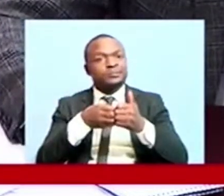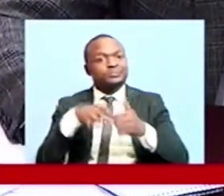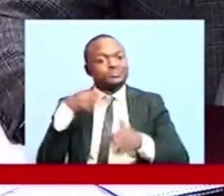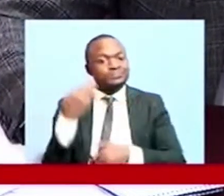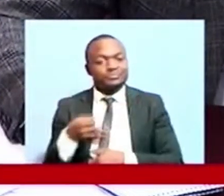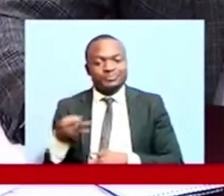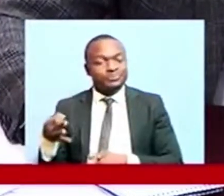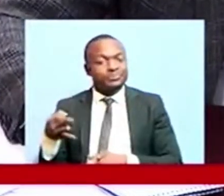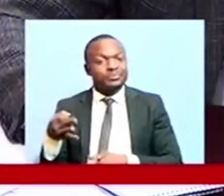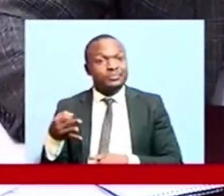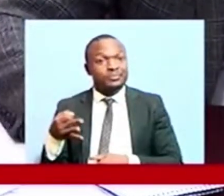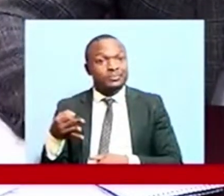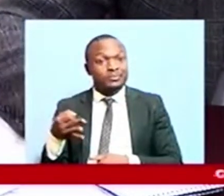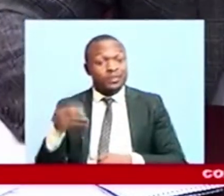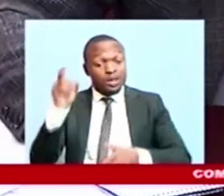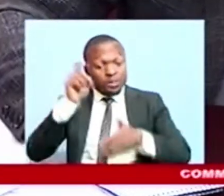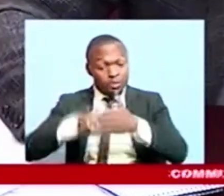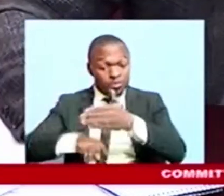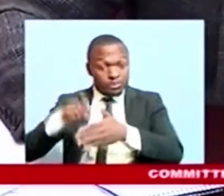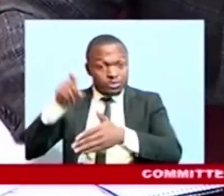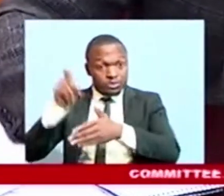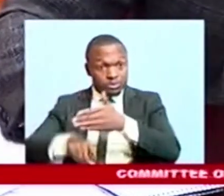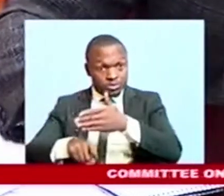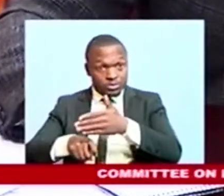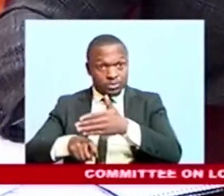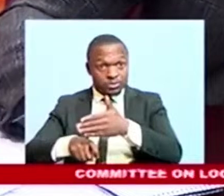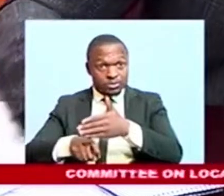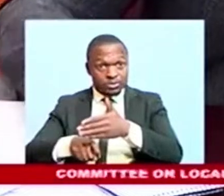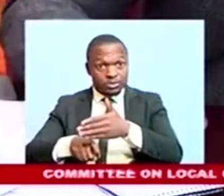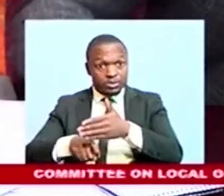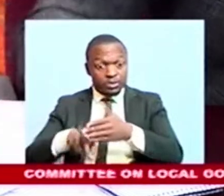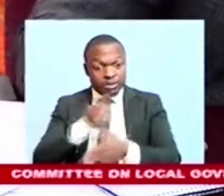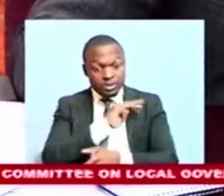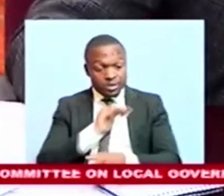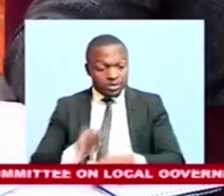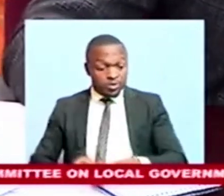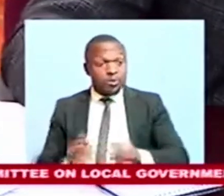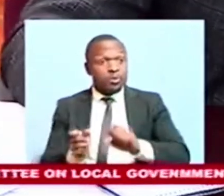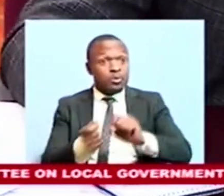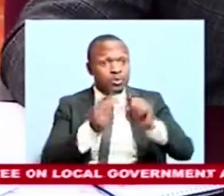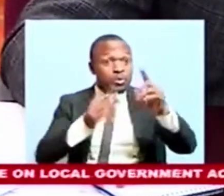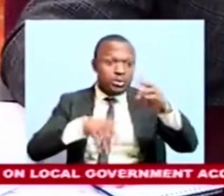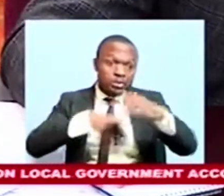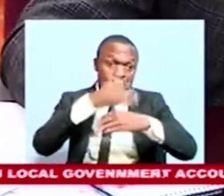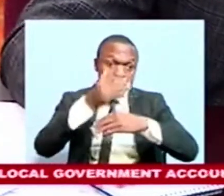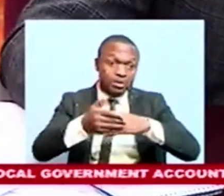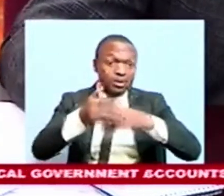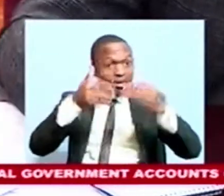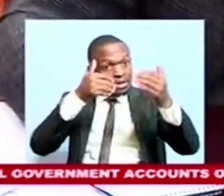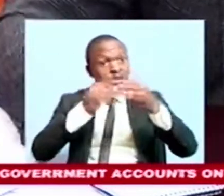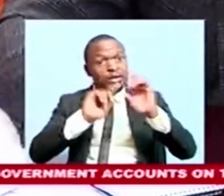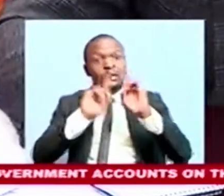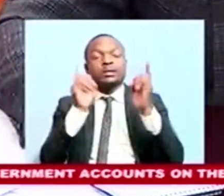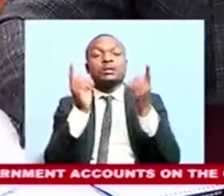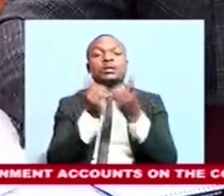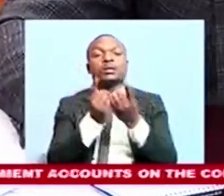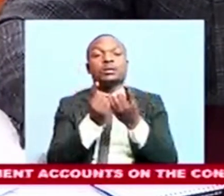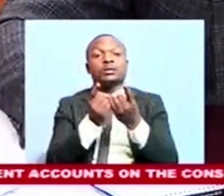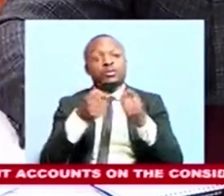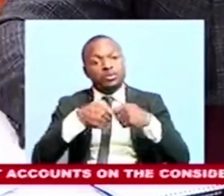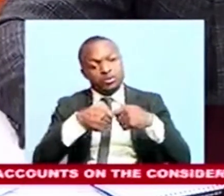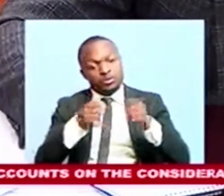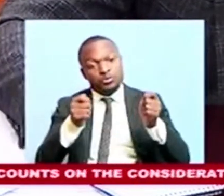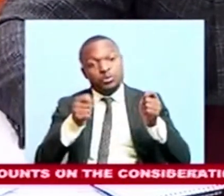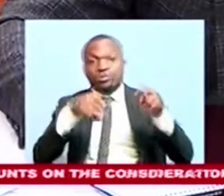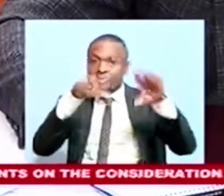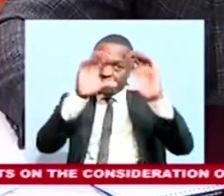The cost of the same members to go out to a neighboring district like Mala to open accounts,